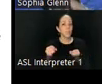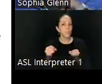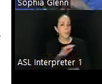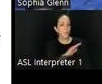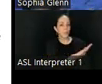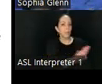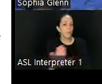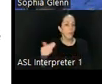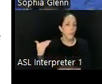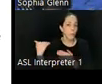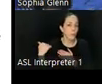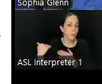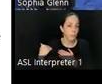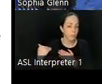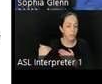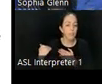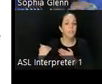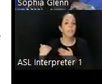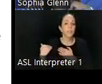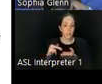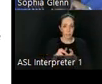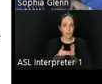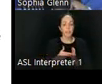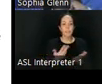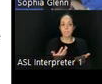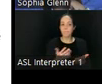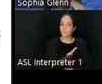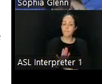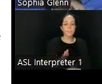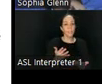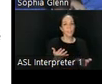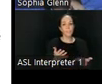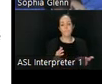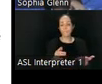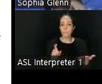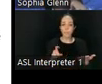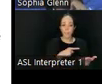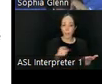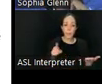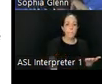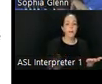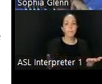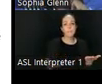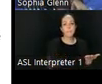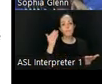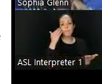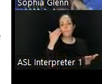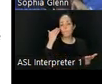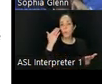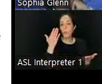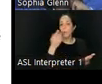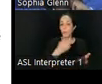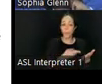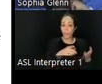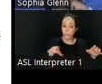of the work that I've done, it falls on the individuals to determine that, knowing what they're doing,